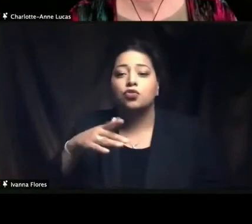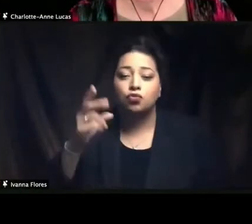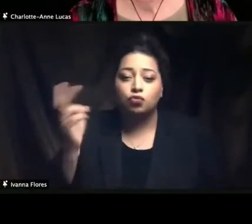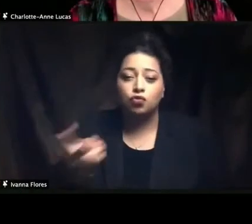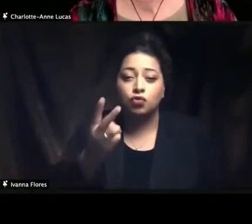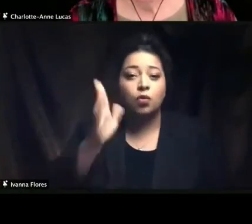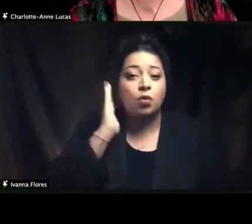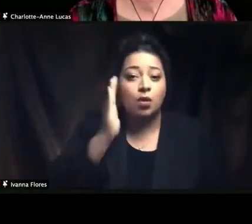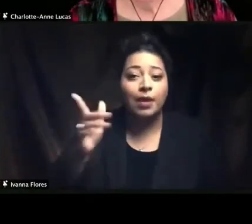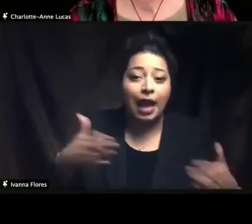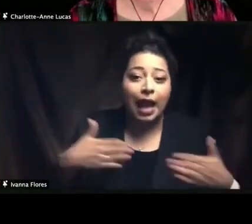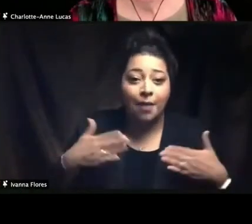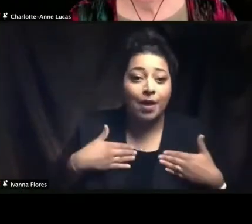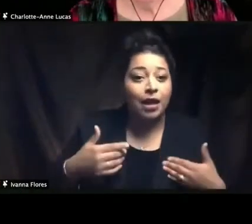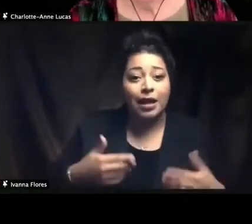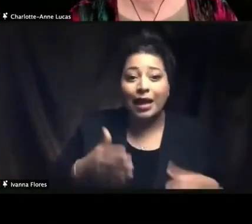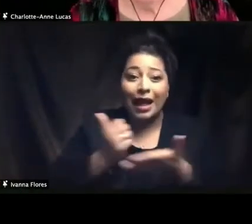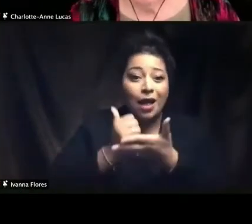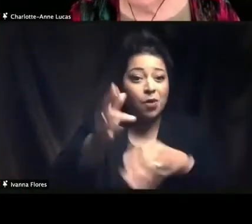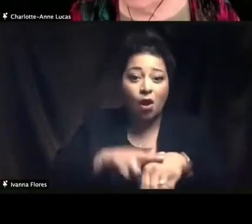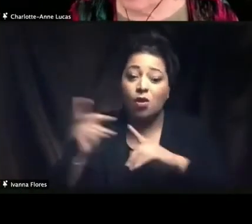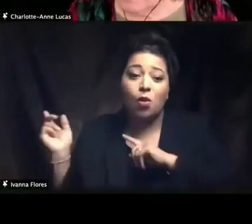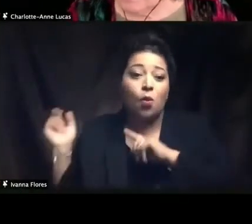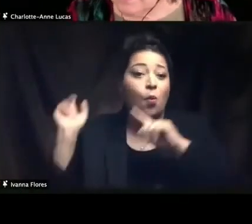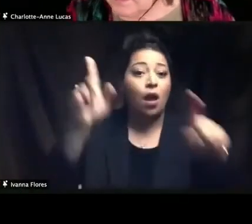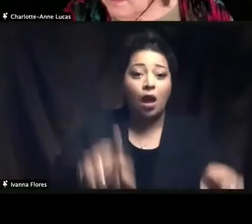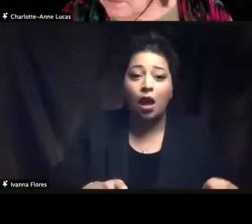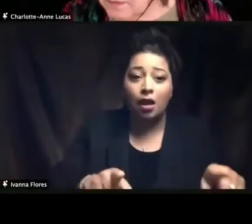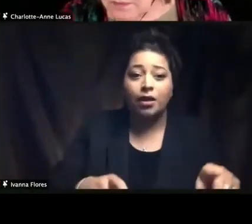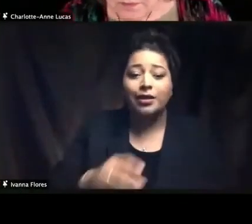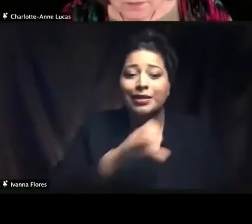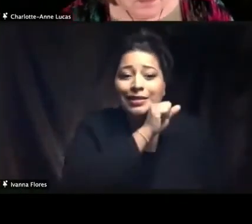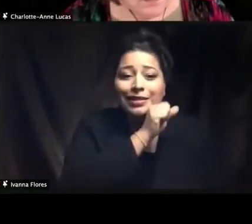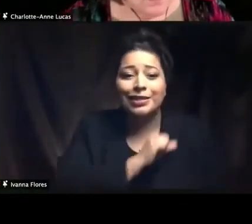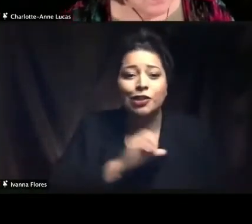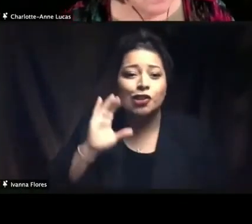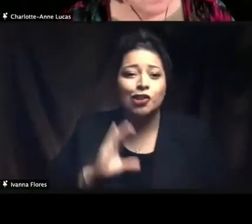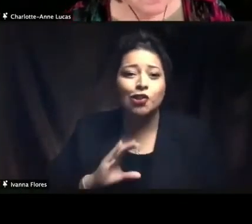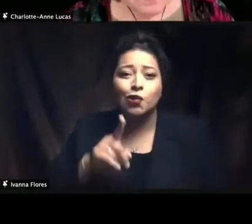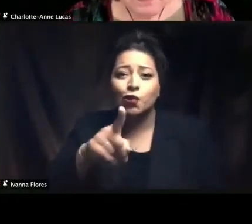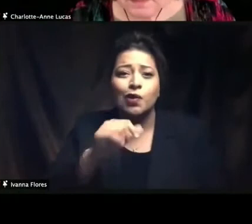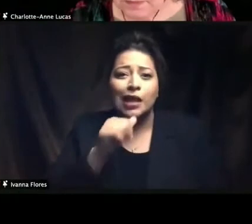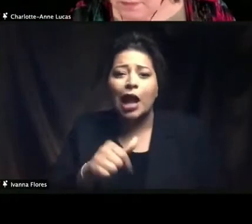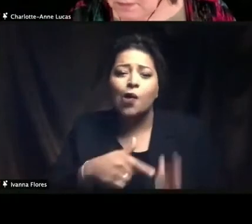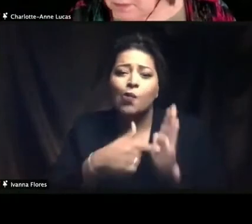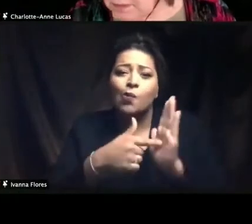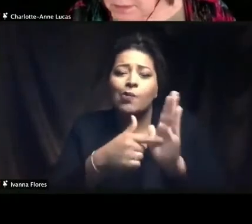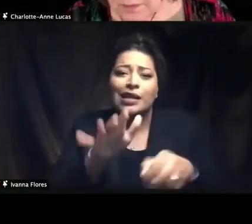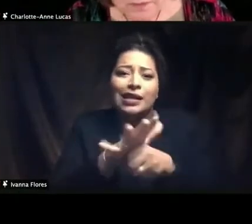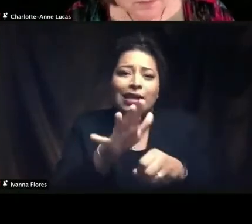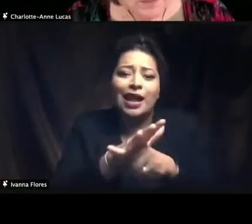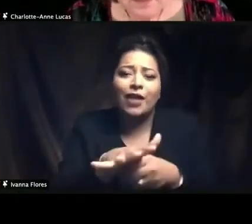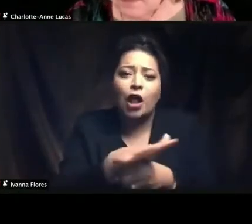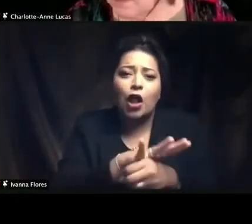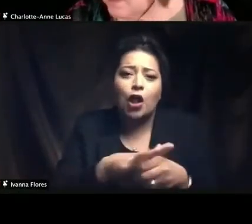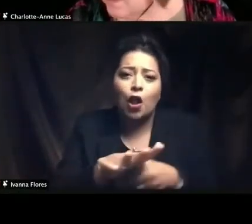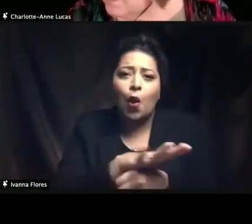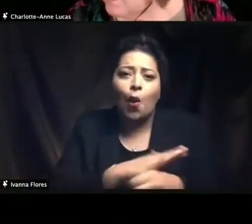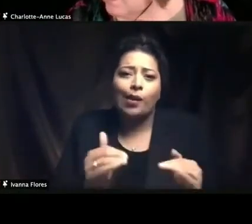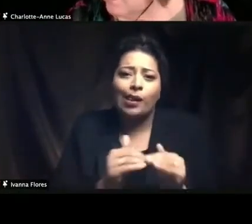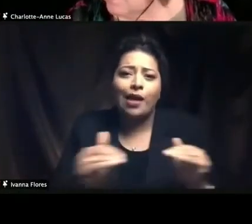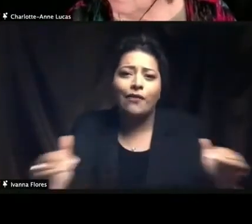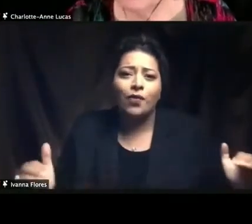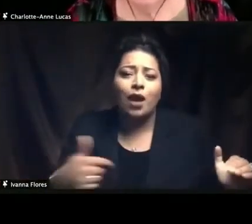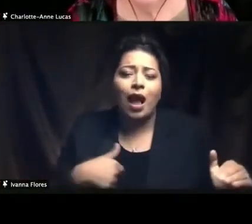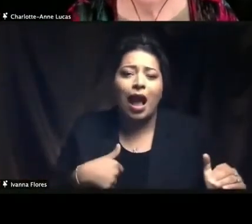Senior citizens, you have not had anyone to represent you at the local level. So I'm counting on you